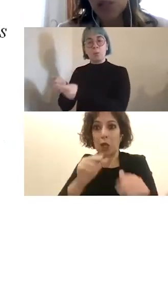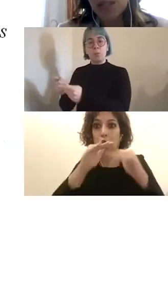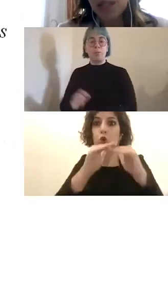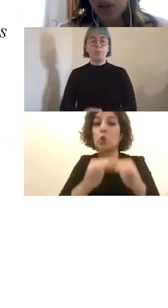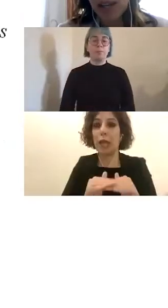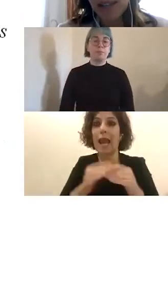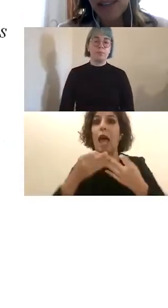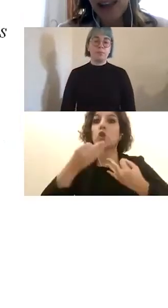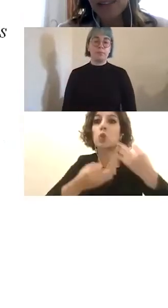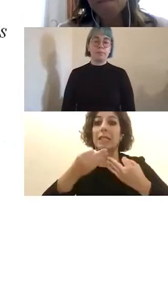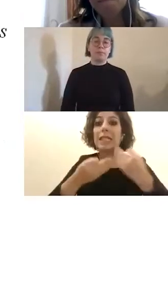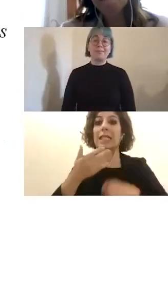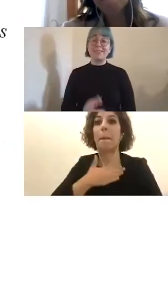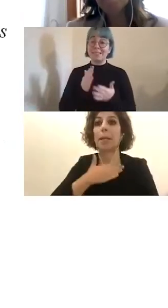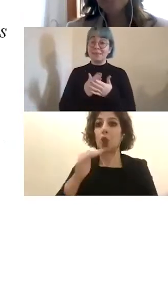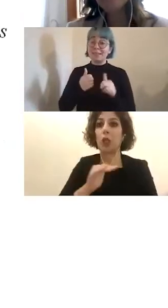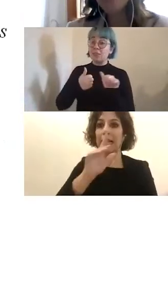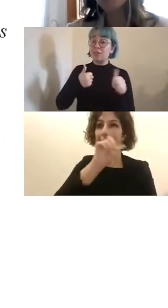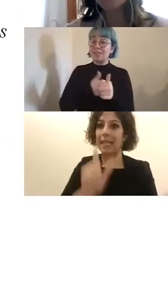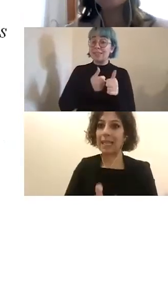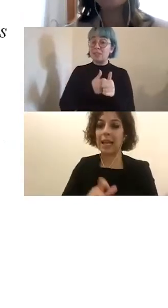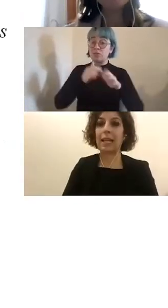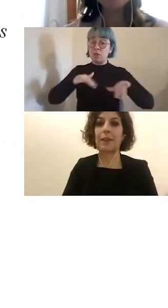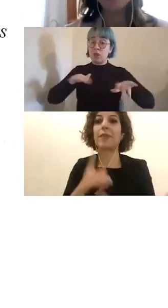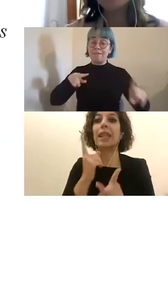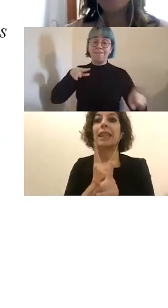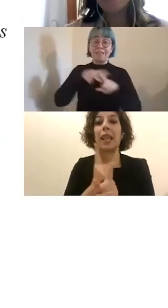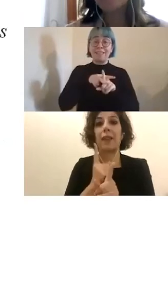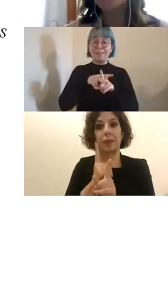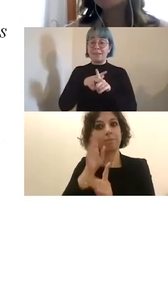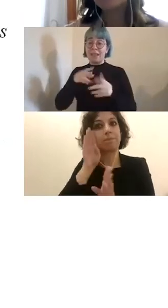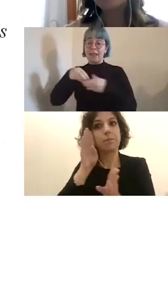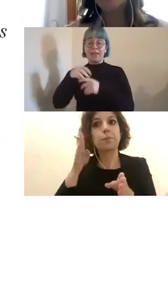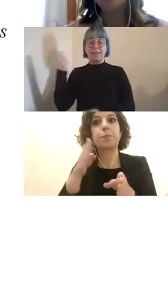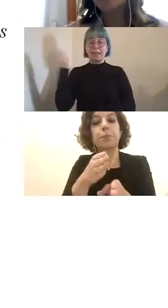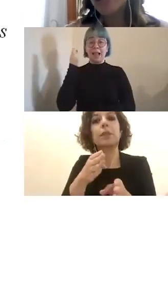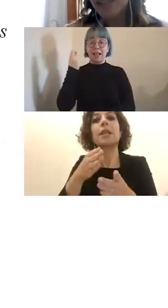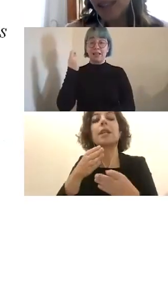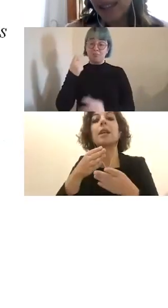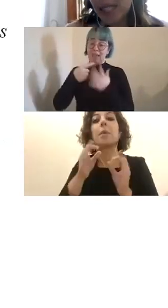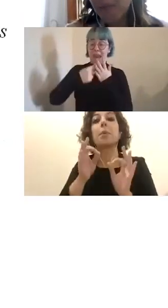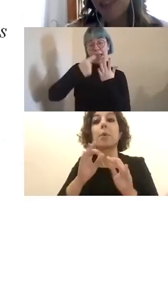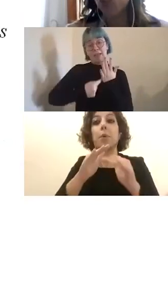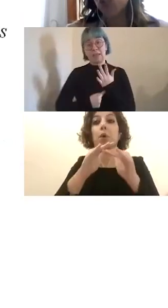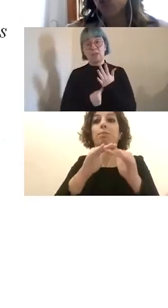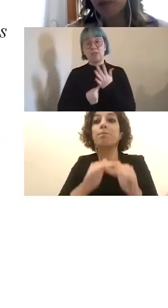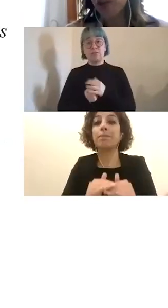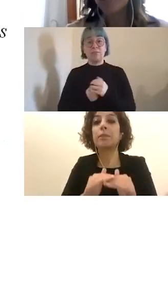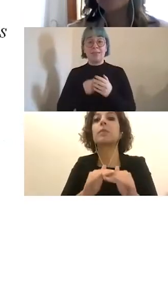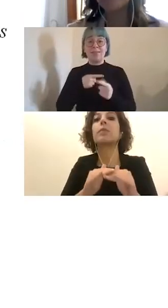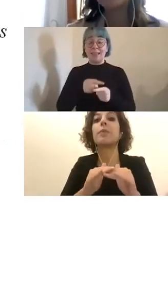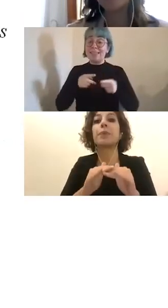as to assistance to child victims within the Italian legislation, this assistance has